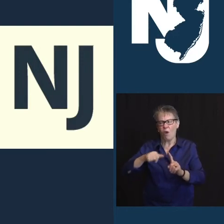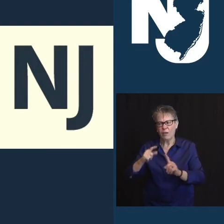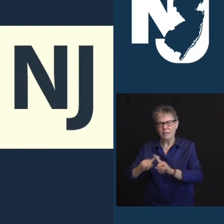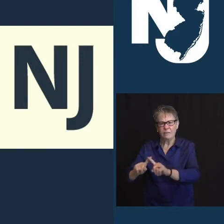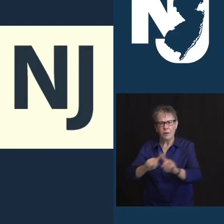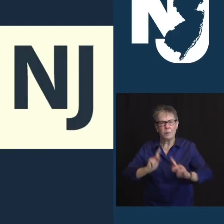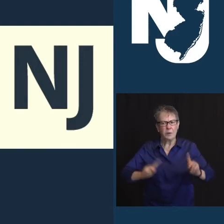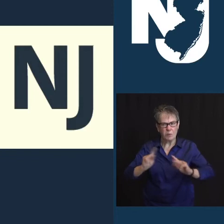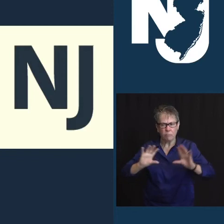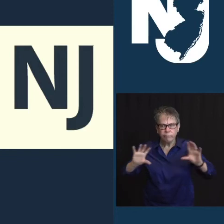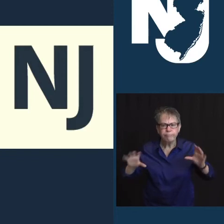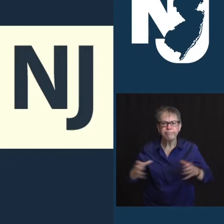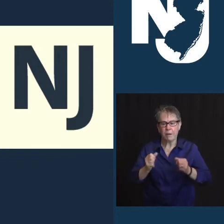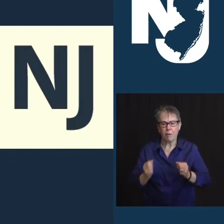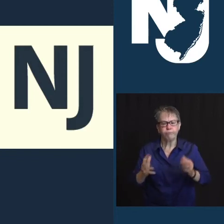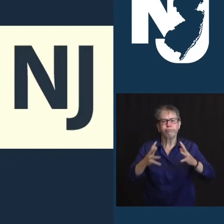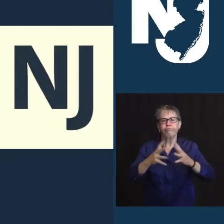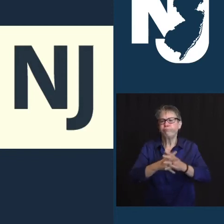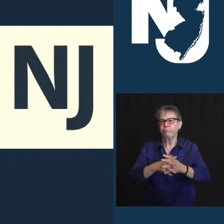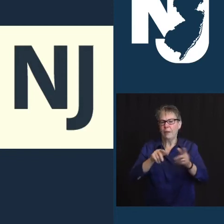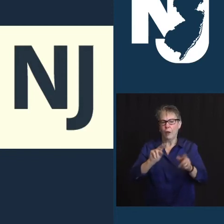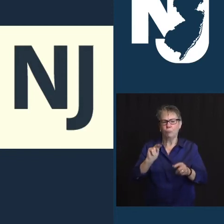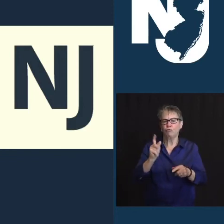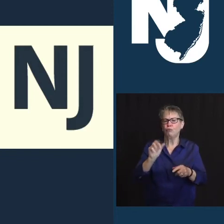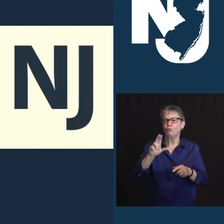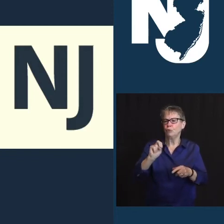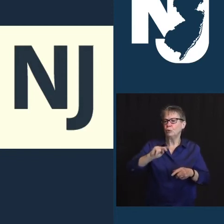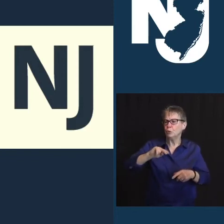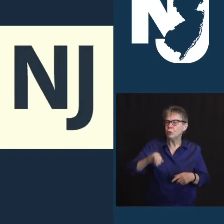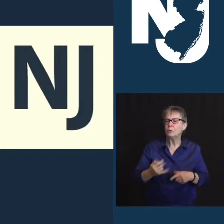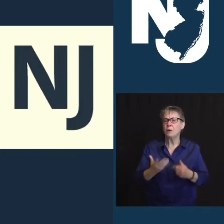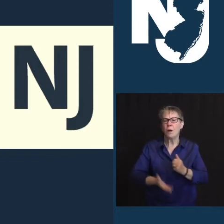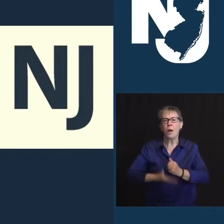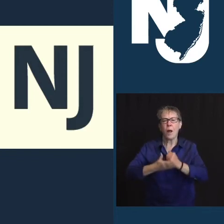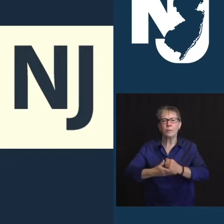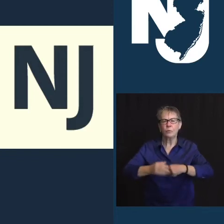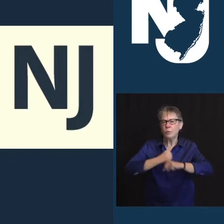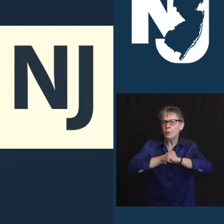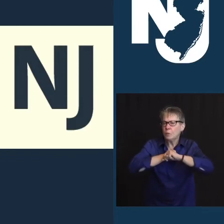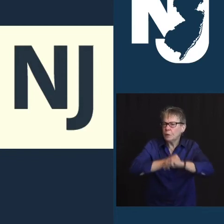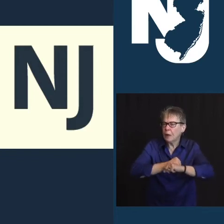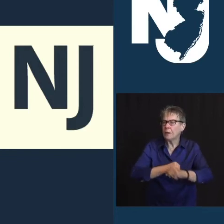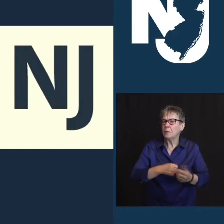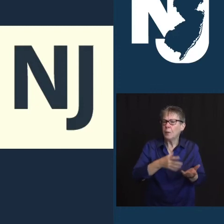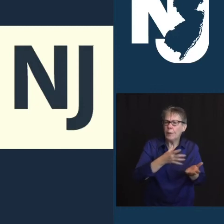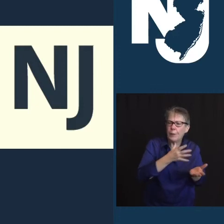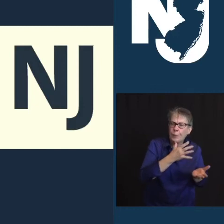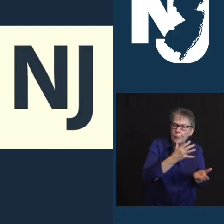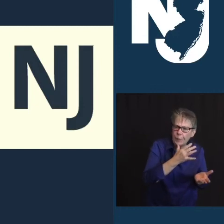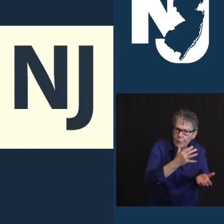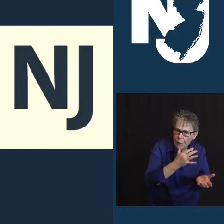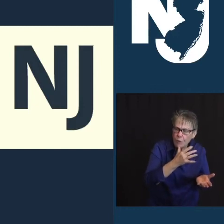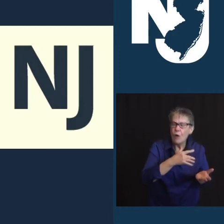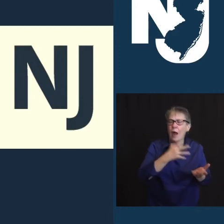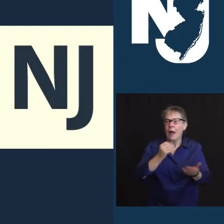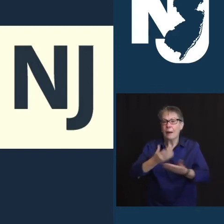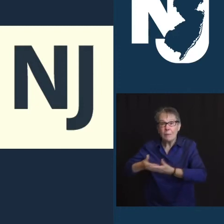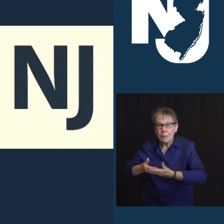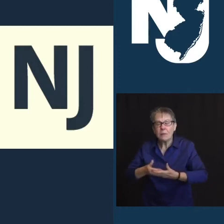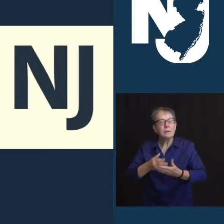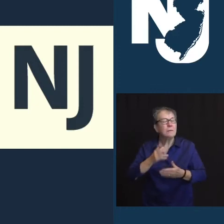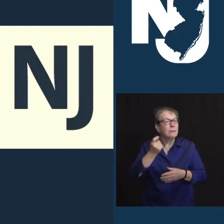babies, especially countless mothers and babies of color. For too long, New Jersey has held the dubious distinction of having one of the